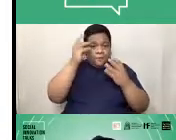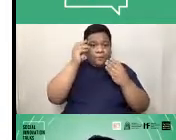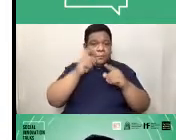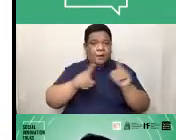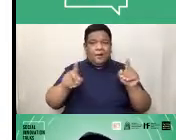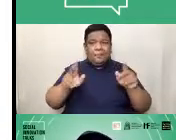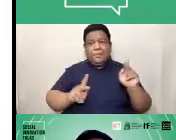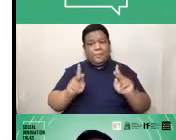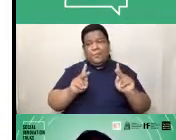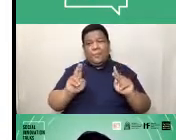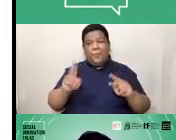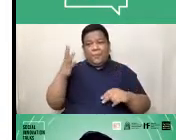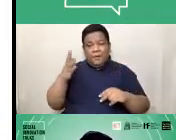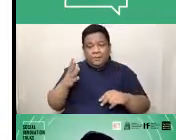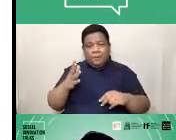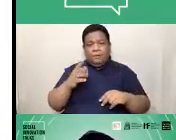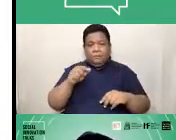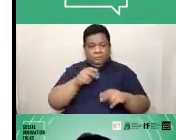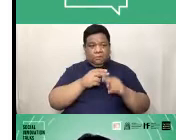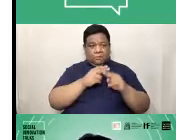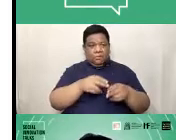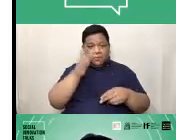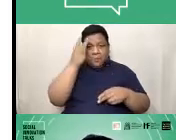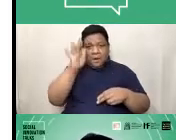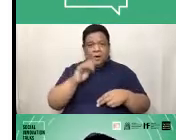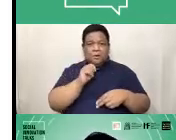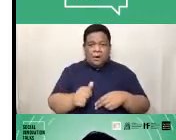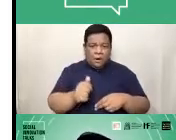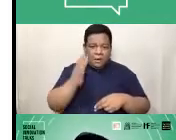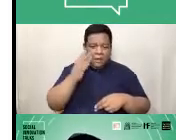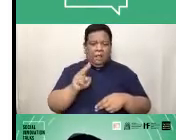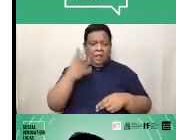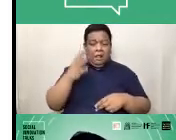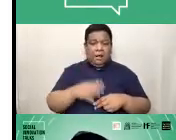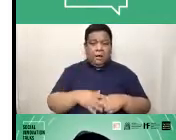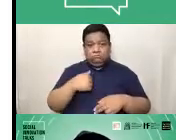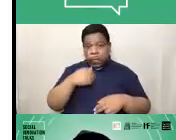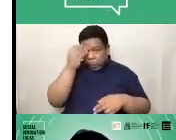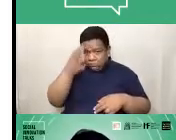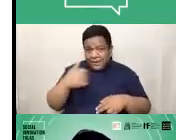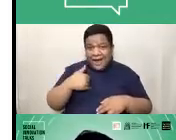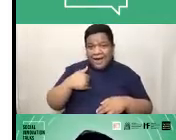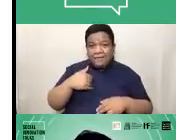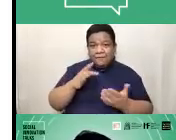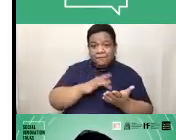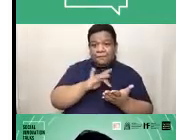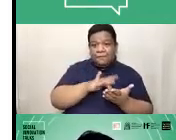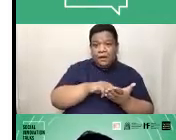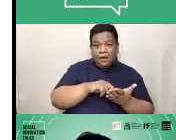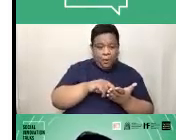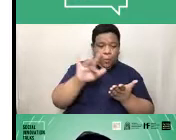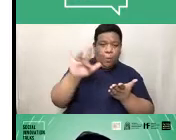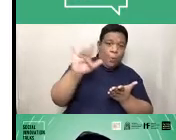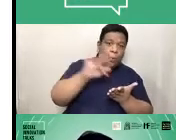then it wouldn't really count as smart because it doesn't matter to us, right? If I told you I had a smartphone, but the screen was blank and it was